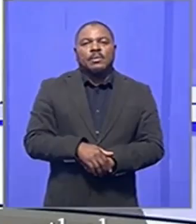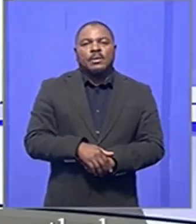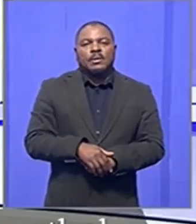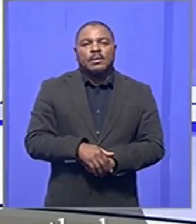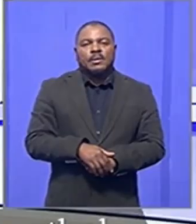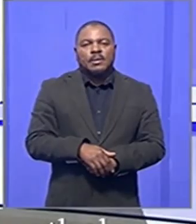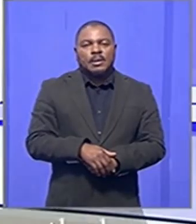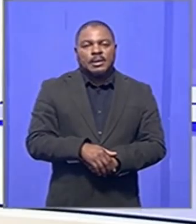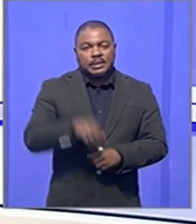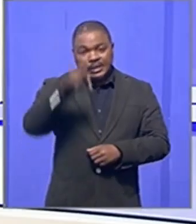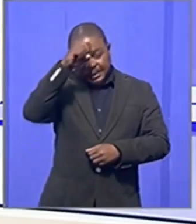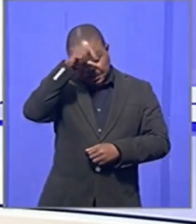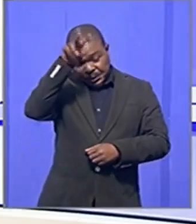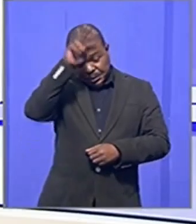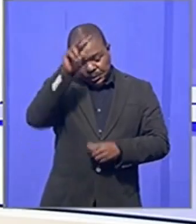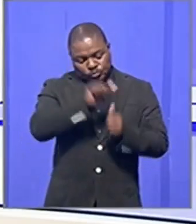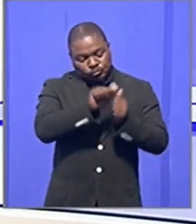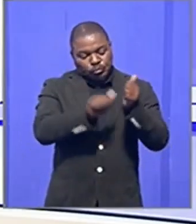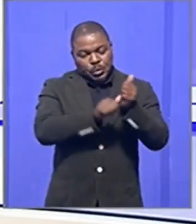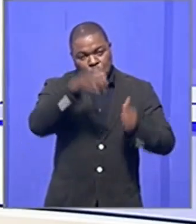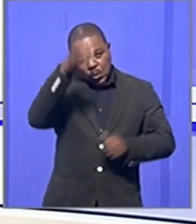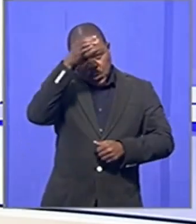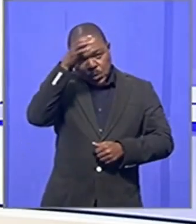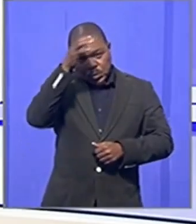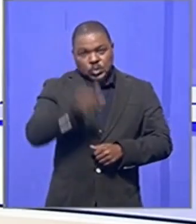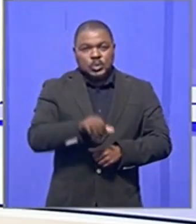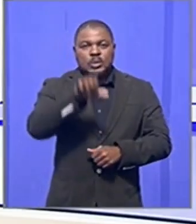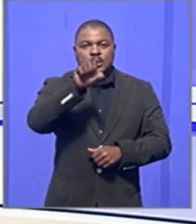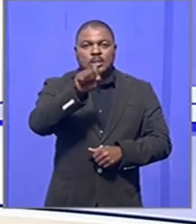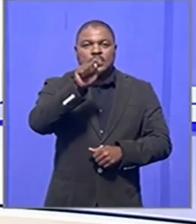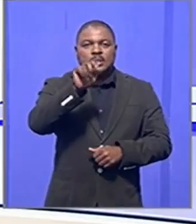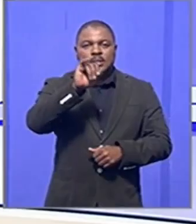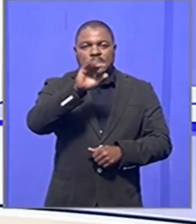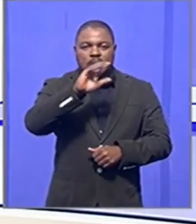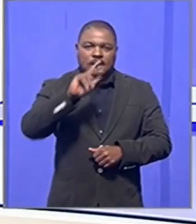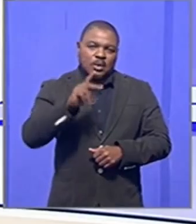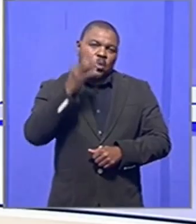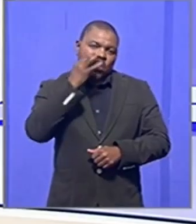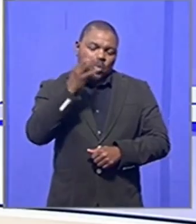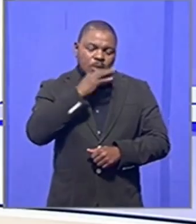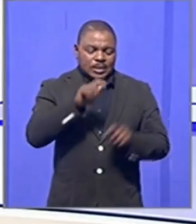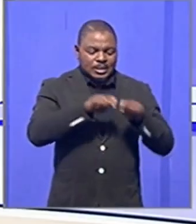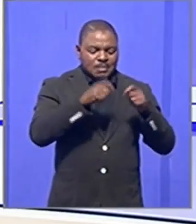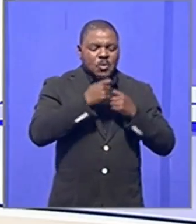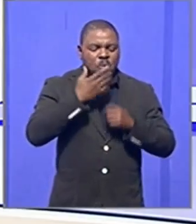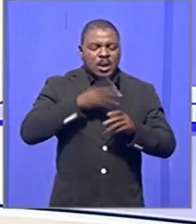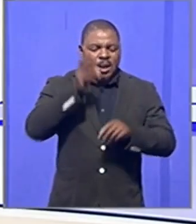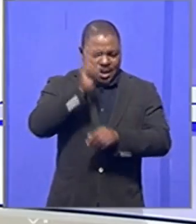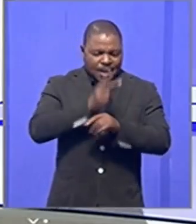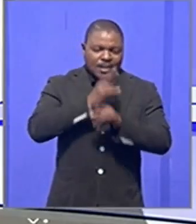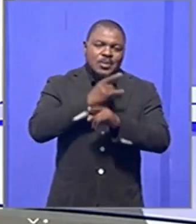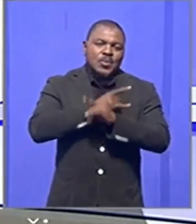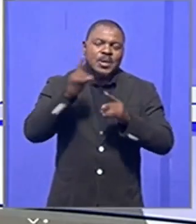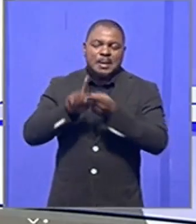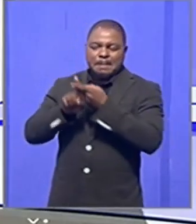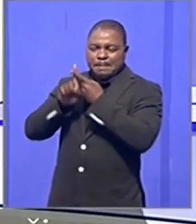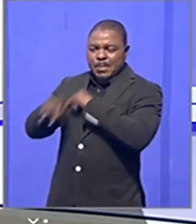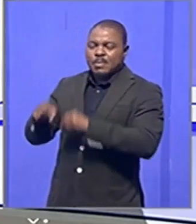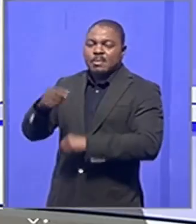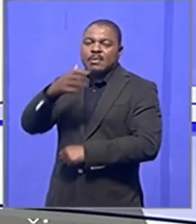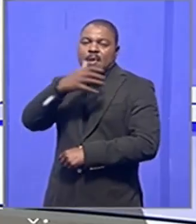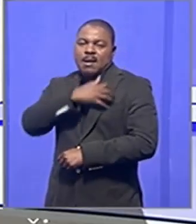Motlatša mohlahli wa di-Springboks Mzwandile Stick o re sehlopha se itukišeditše go bušeletša sela sa maloba ka go setla Ireland papading